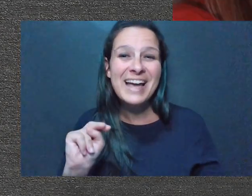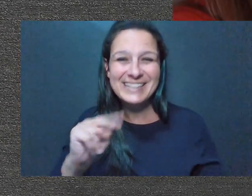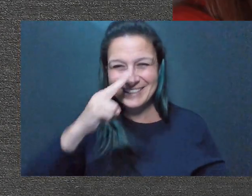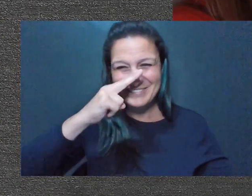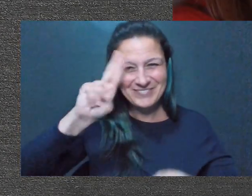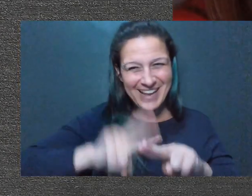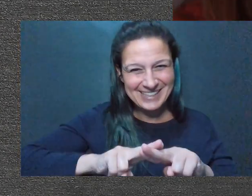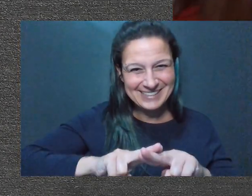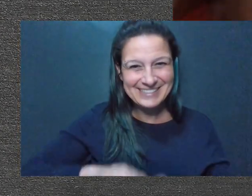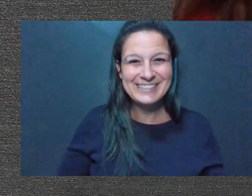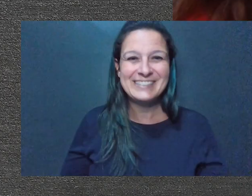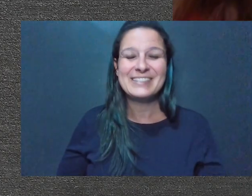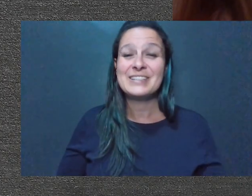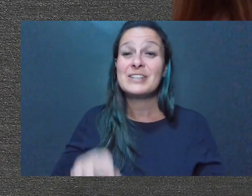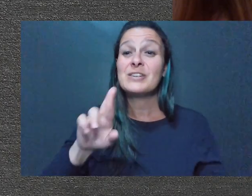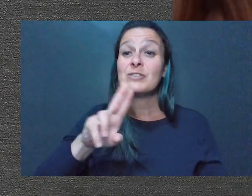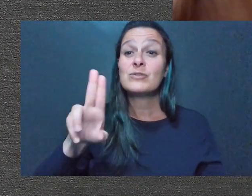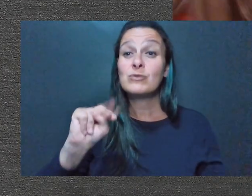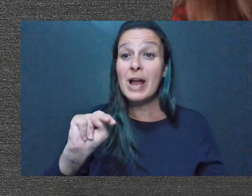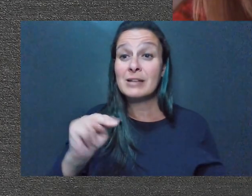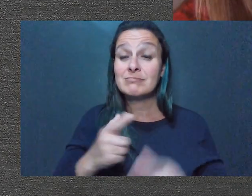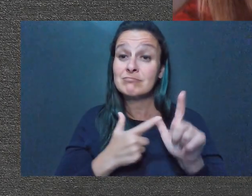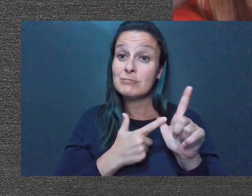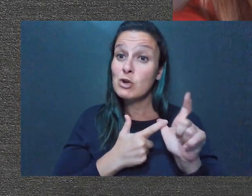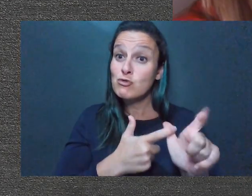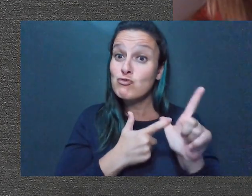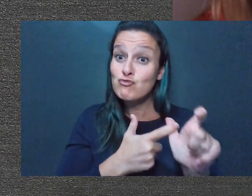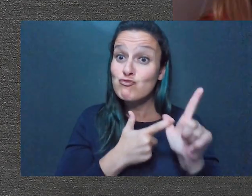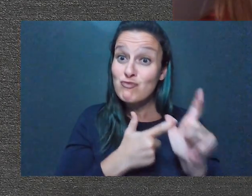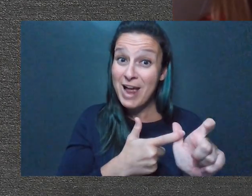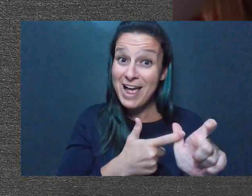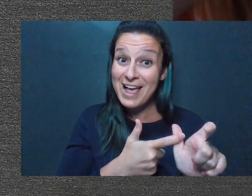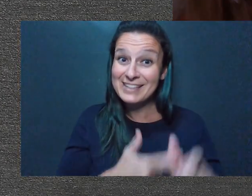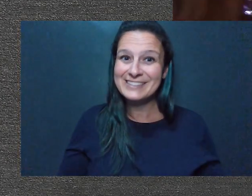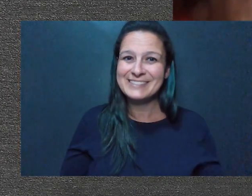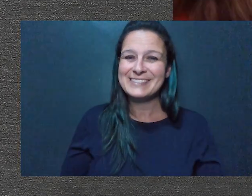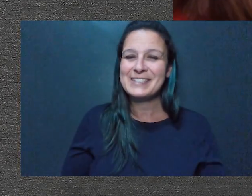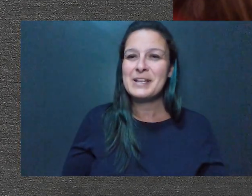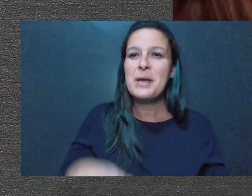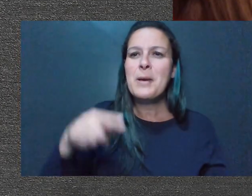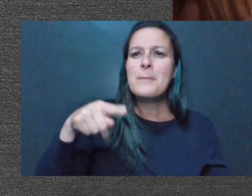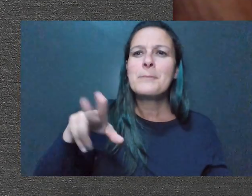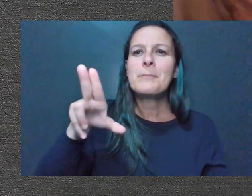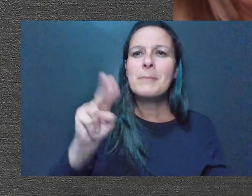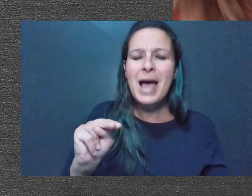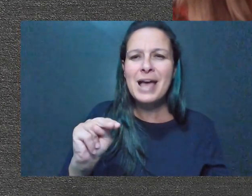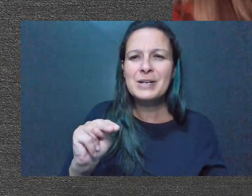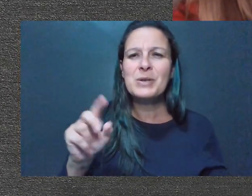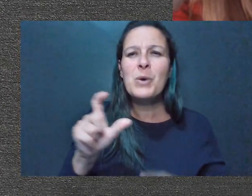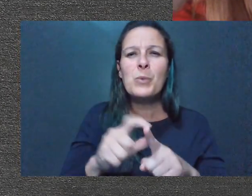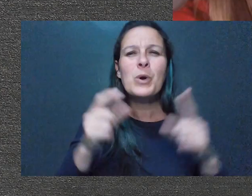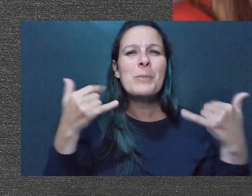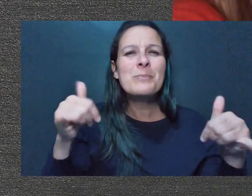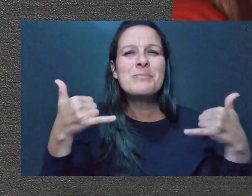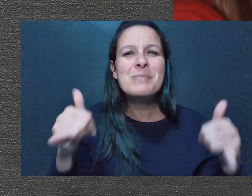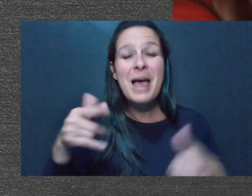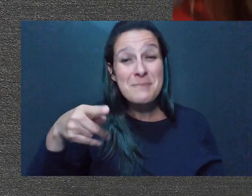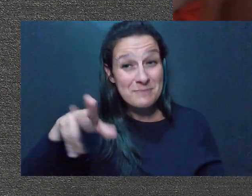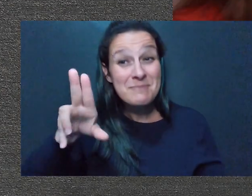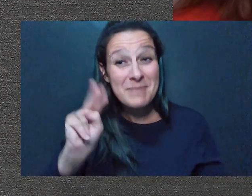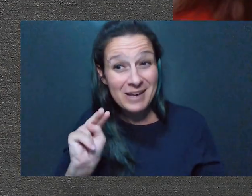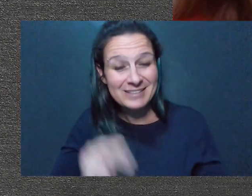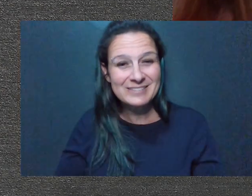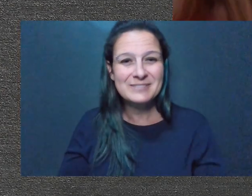Bun, fun. Run, run. Pun,